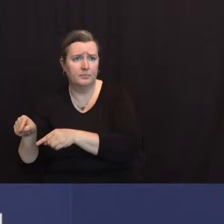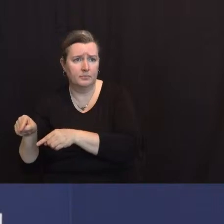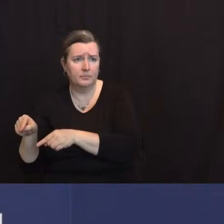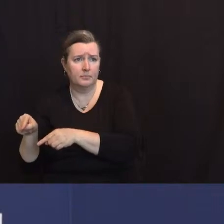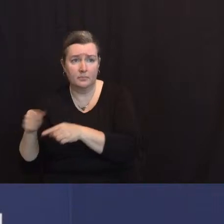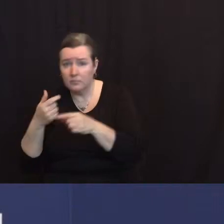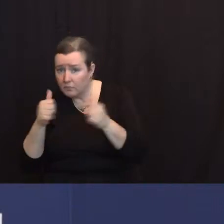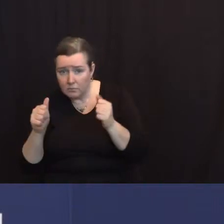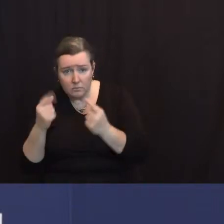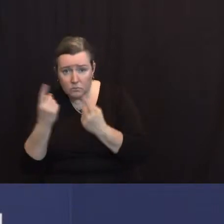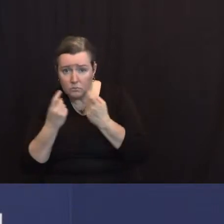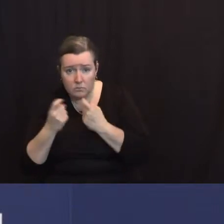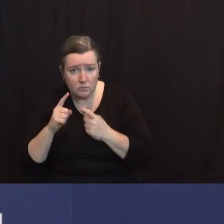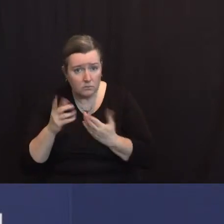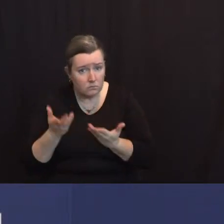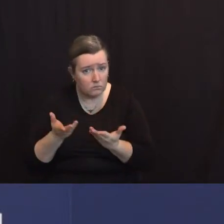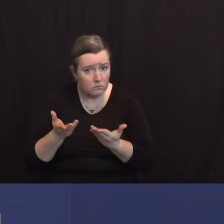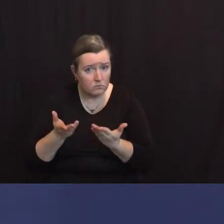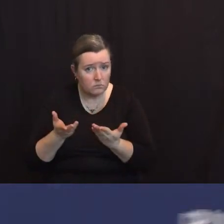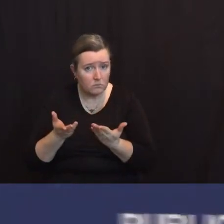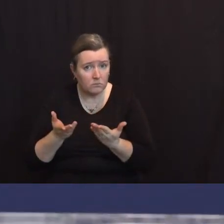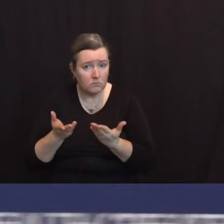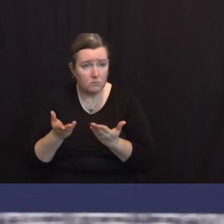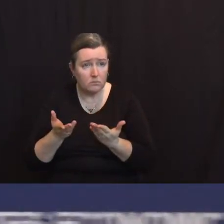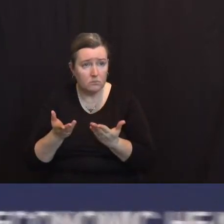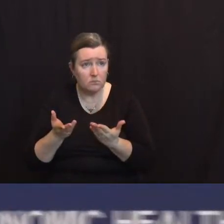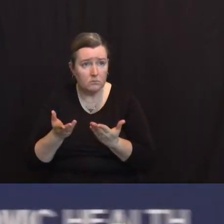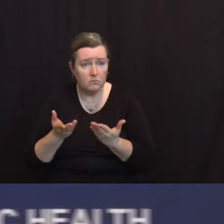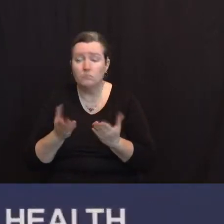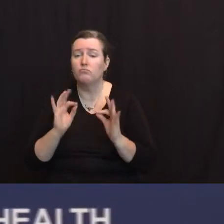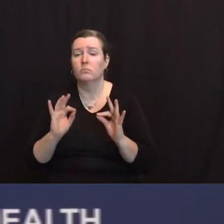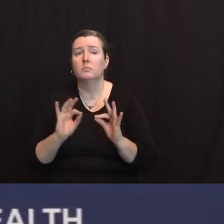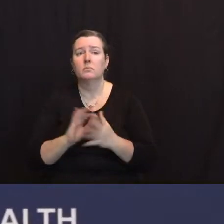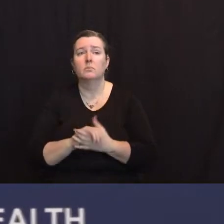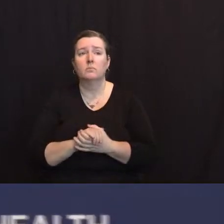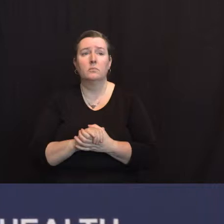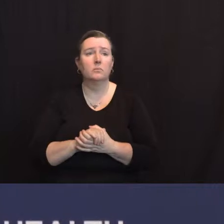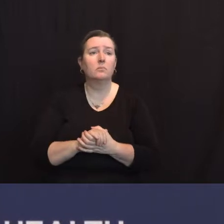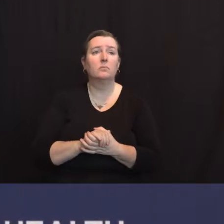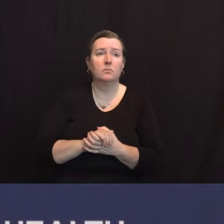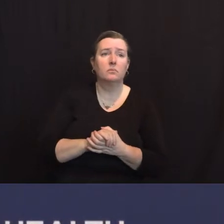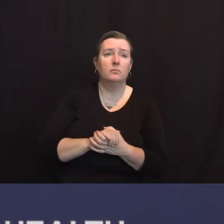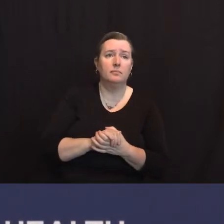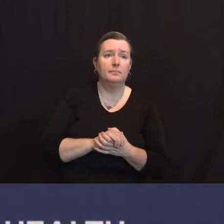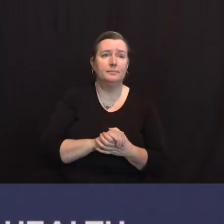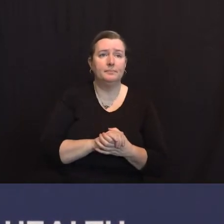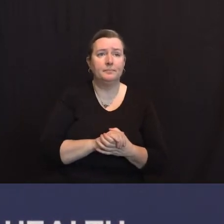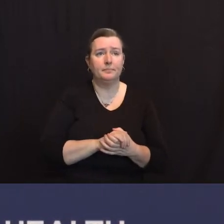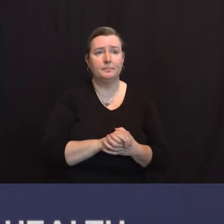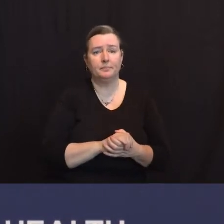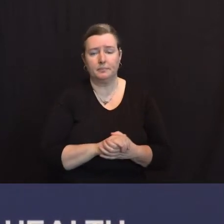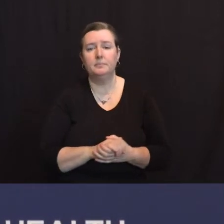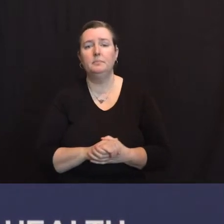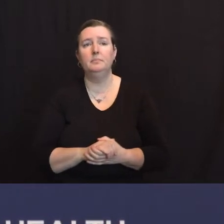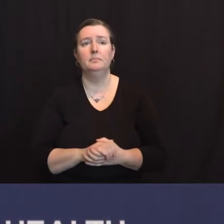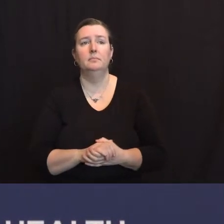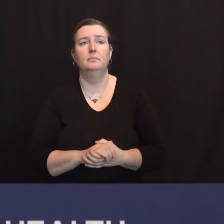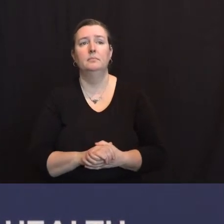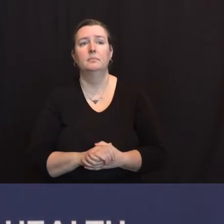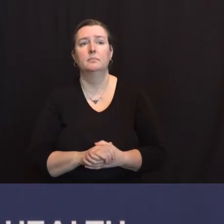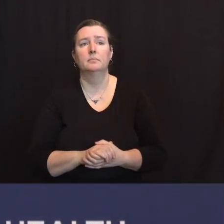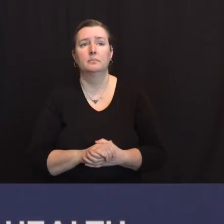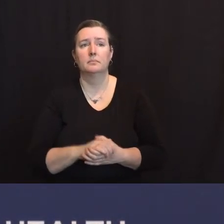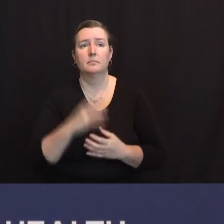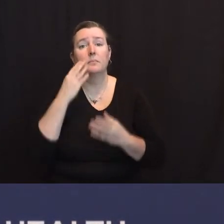know? That's good, I think. Sir, do you have anything behind the camera? So I should say this because of the scheduling point reminded